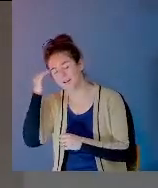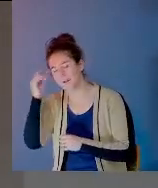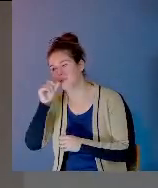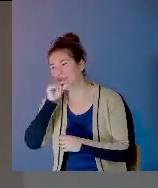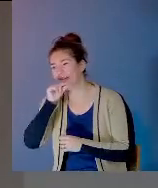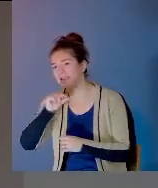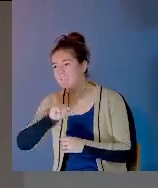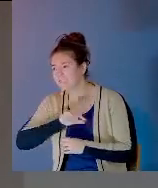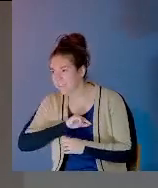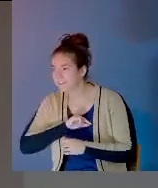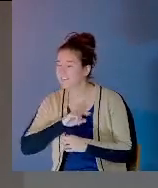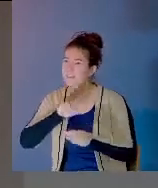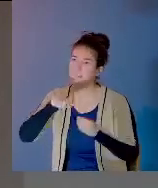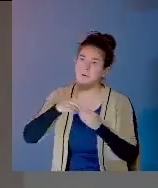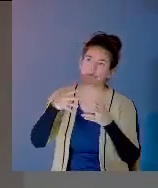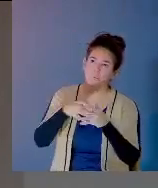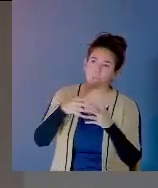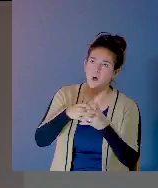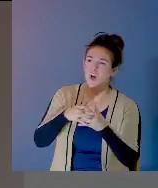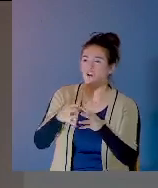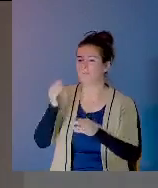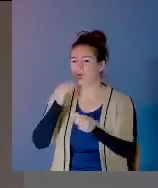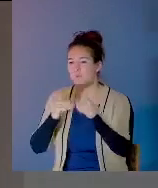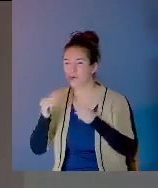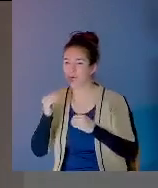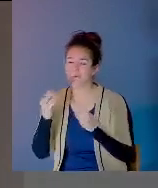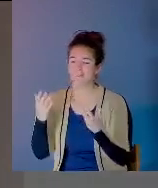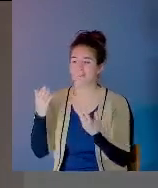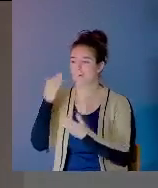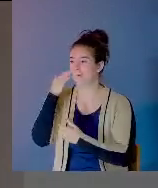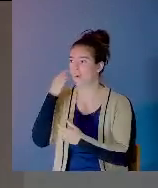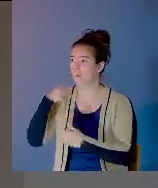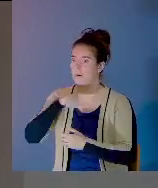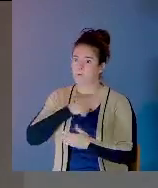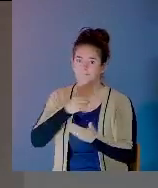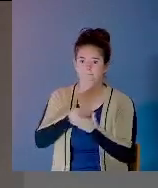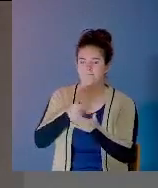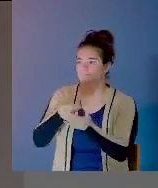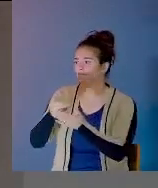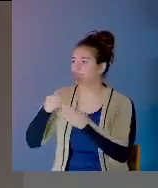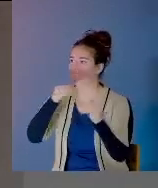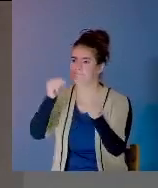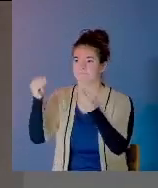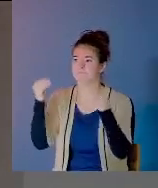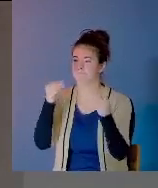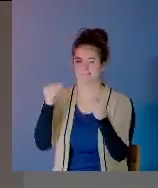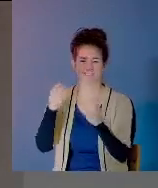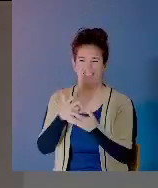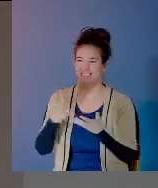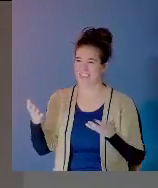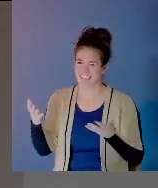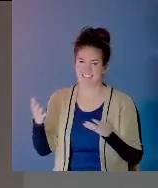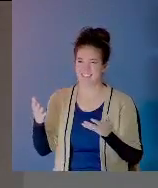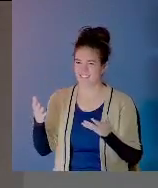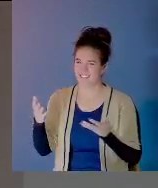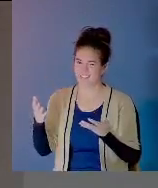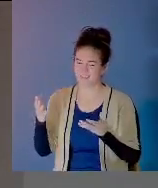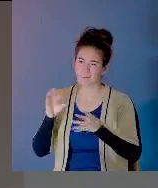craziness that we as a consumer materialistic society have created these holidays to be. But at the end of the